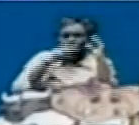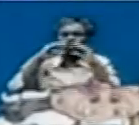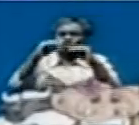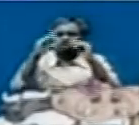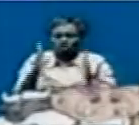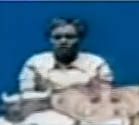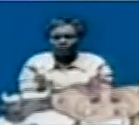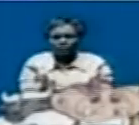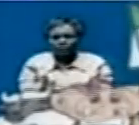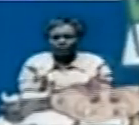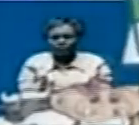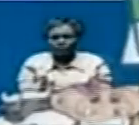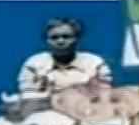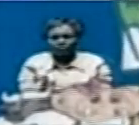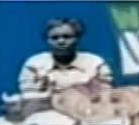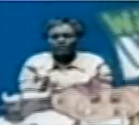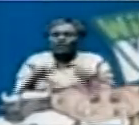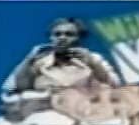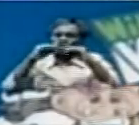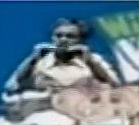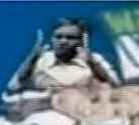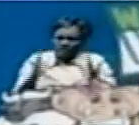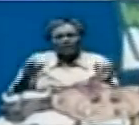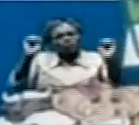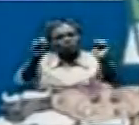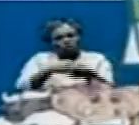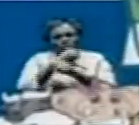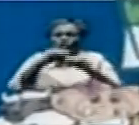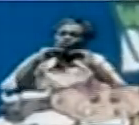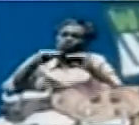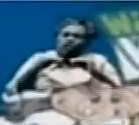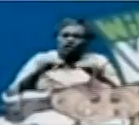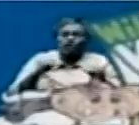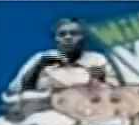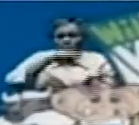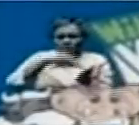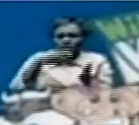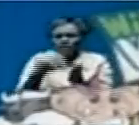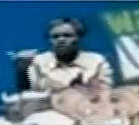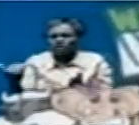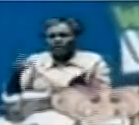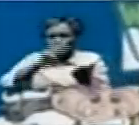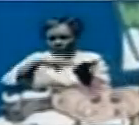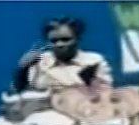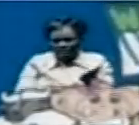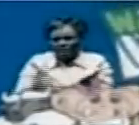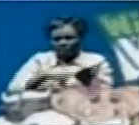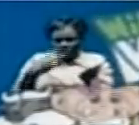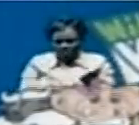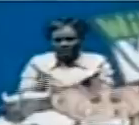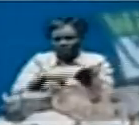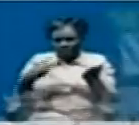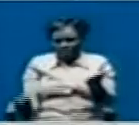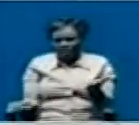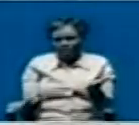Sometimes the problem is the teacher, not the student. The teacher couldn't teach, so the student could not become. So I had to become my own teacher, and I exposed my